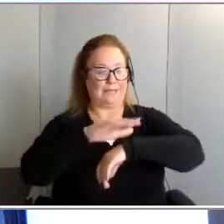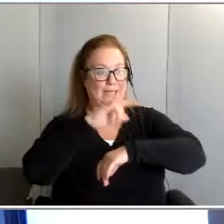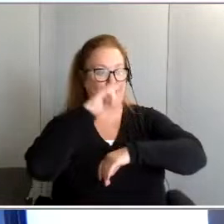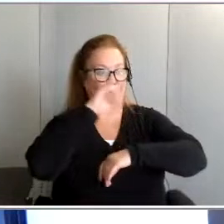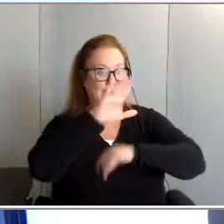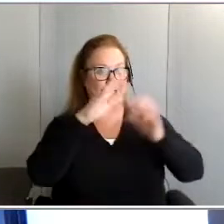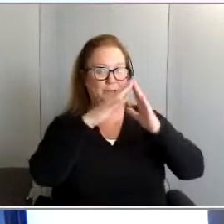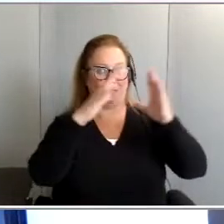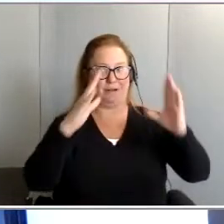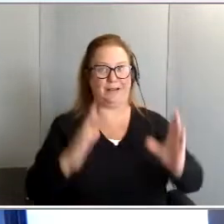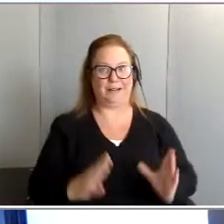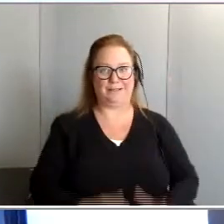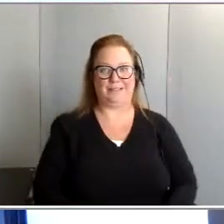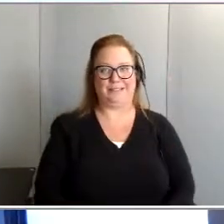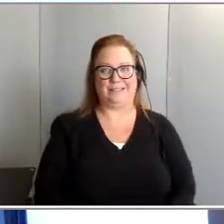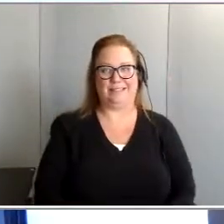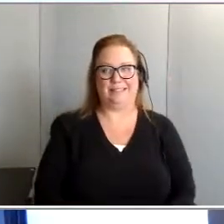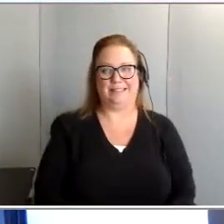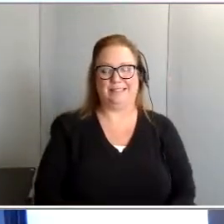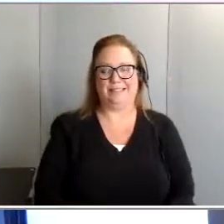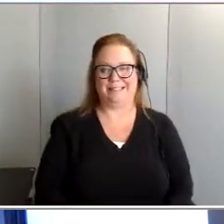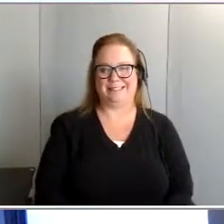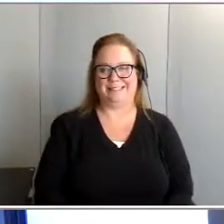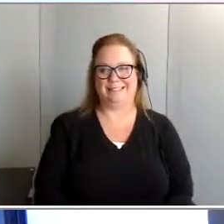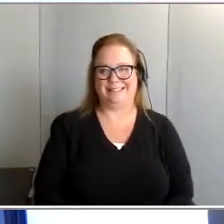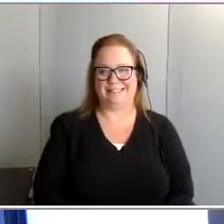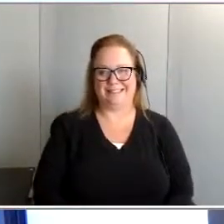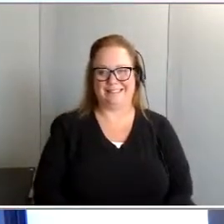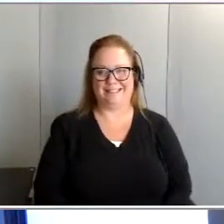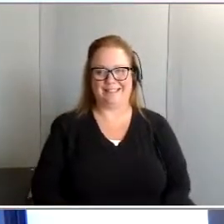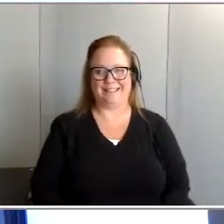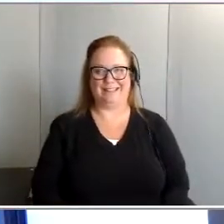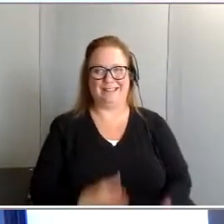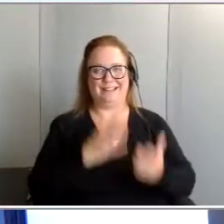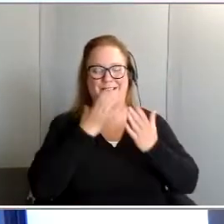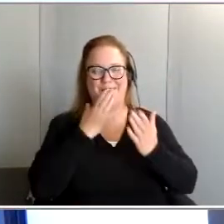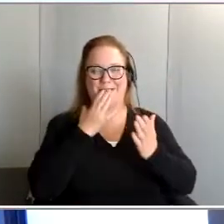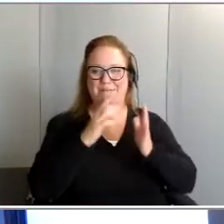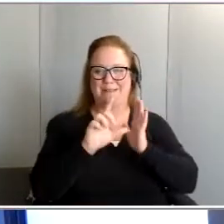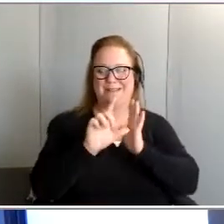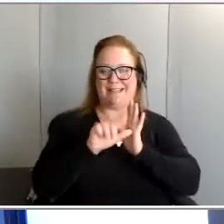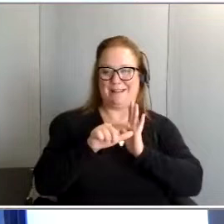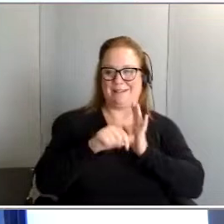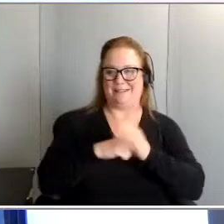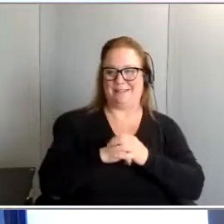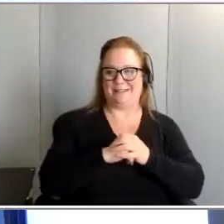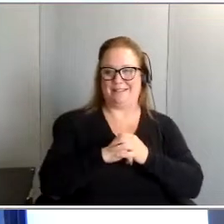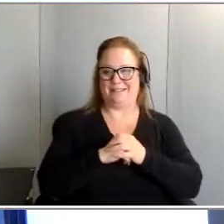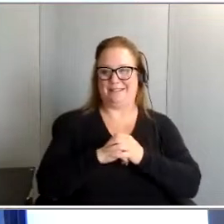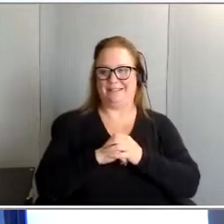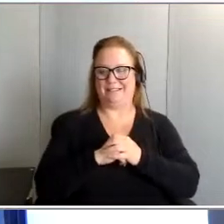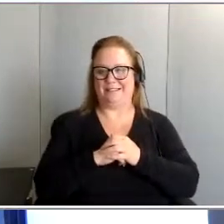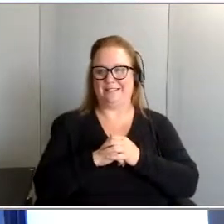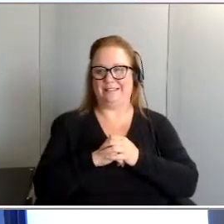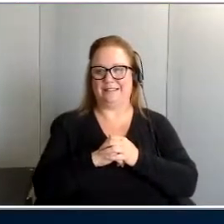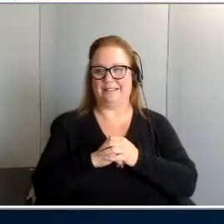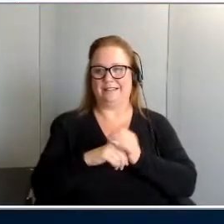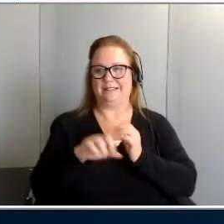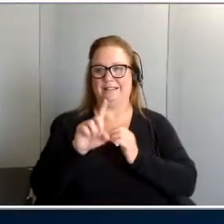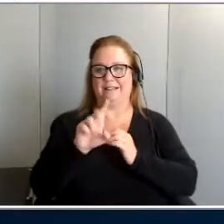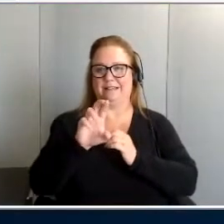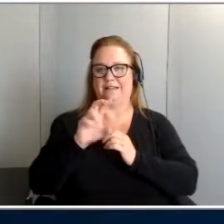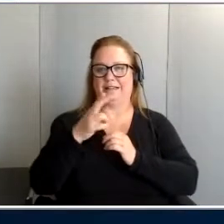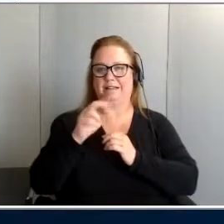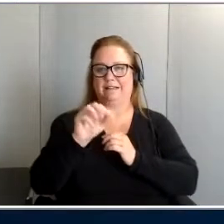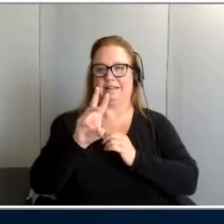mind if I do that? No, not at all. You'll thank me later, I promise. question for you, Dr.